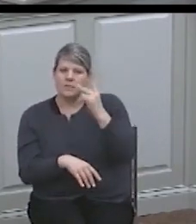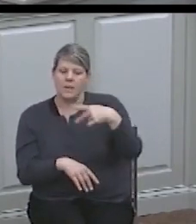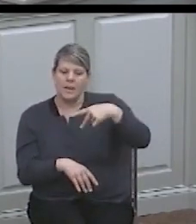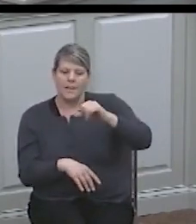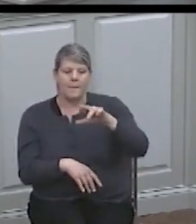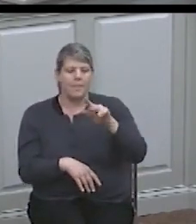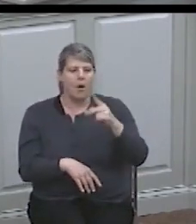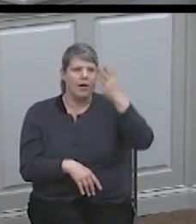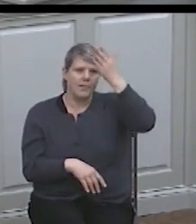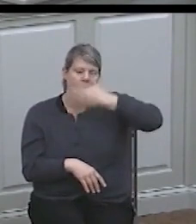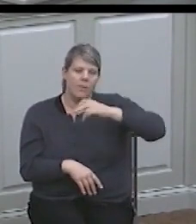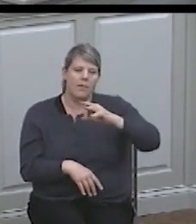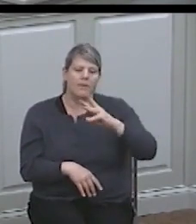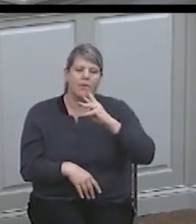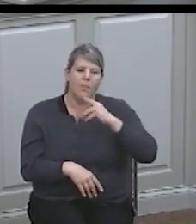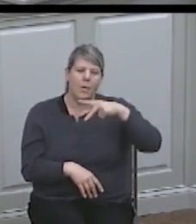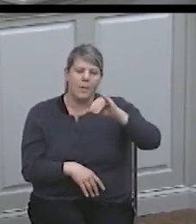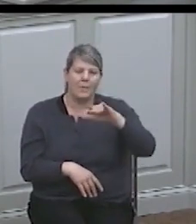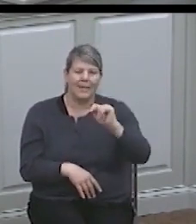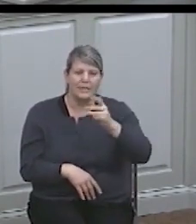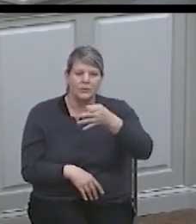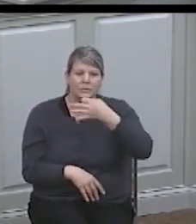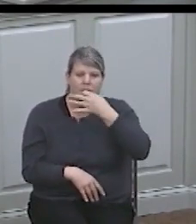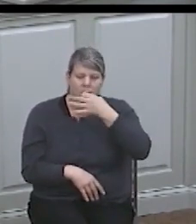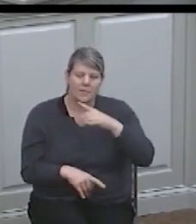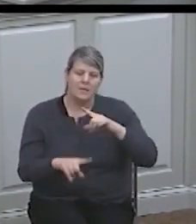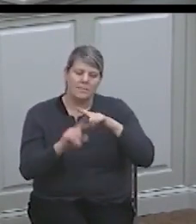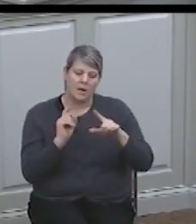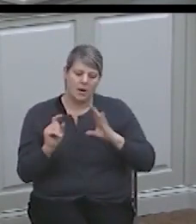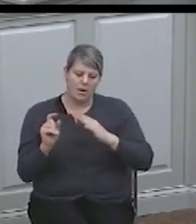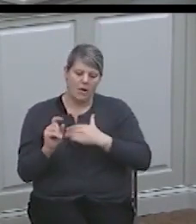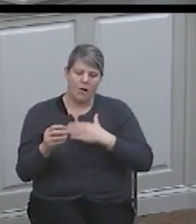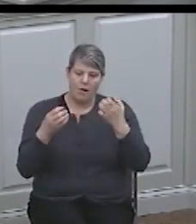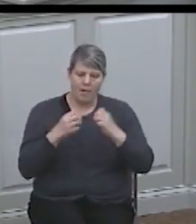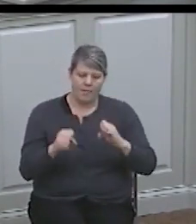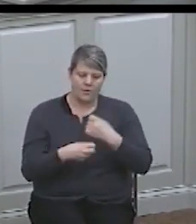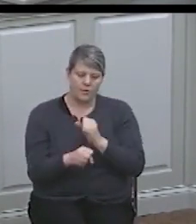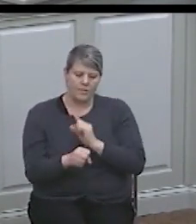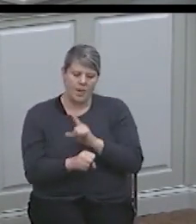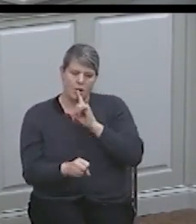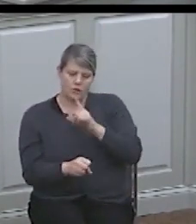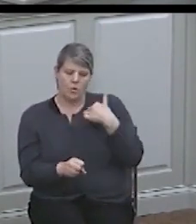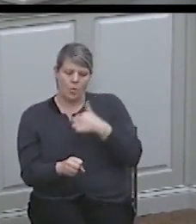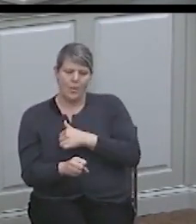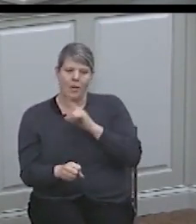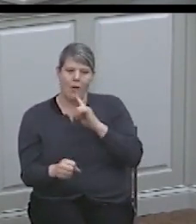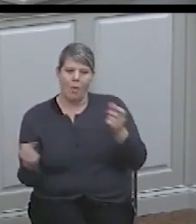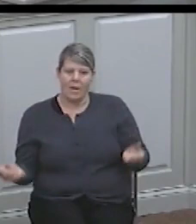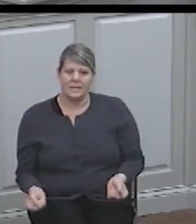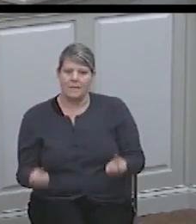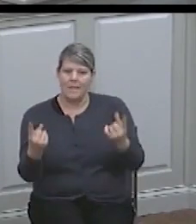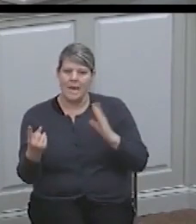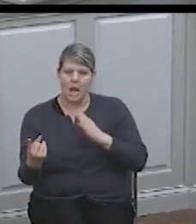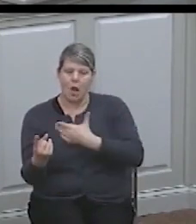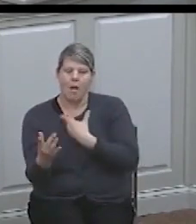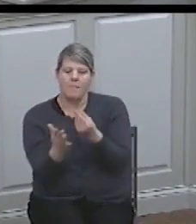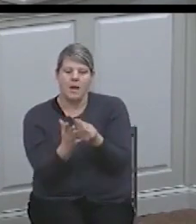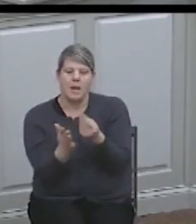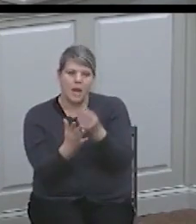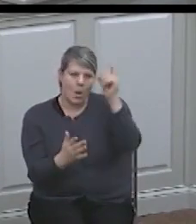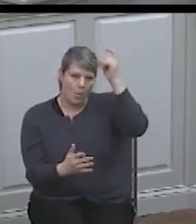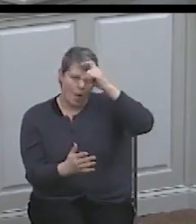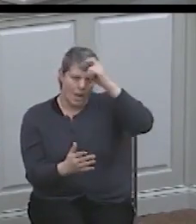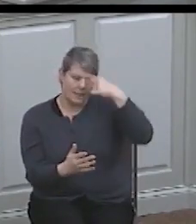But nonetheless, this is an effort to make sure that we're spending our money wisely, which was mentioned by the city manager in an